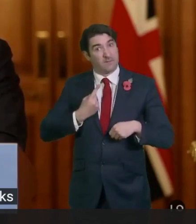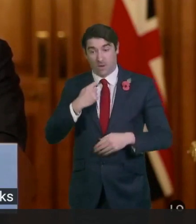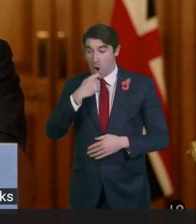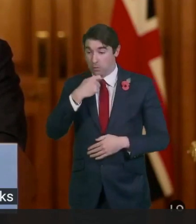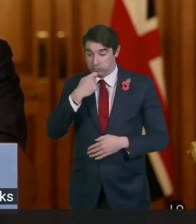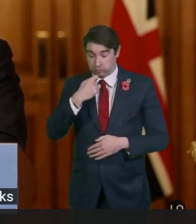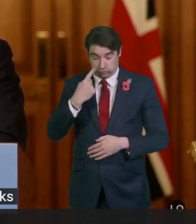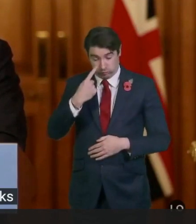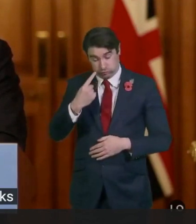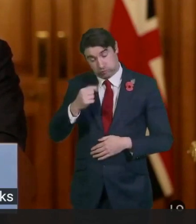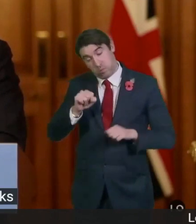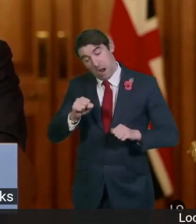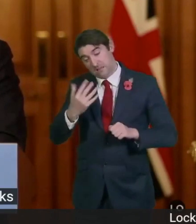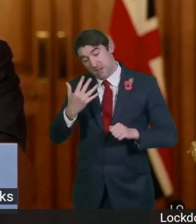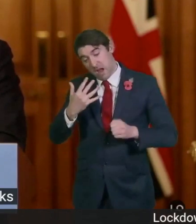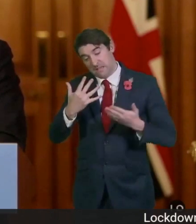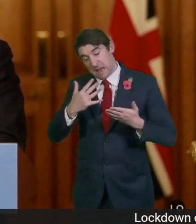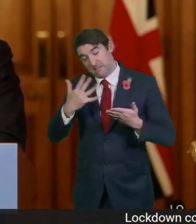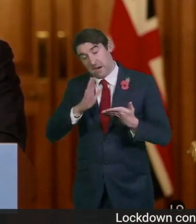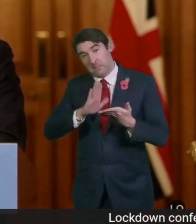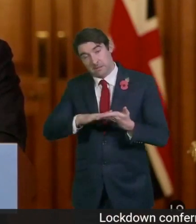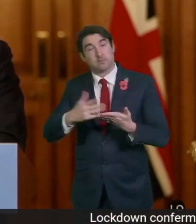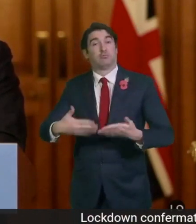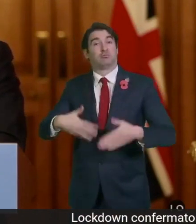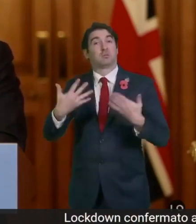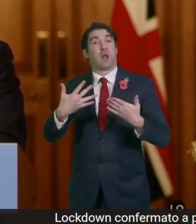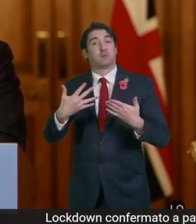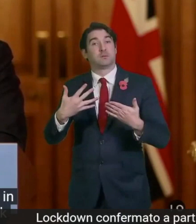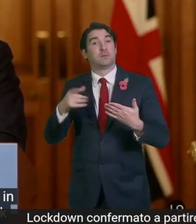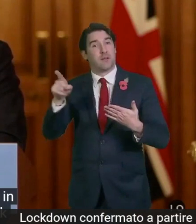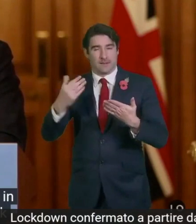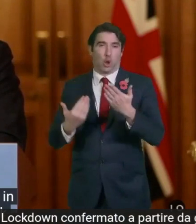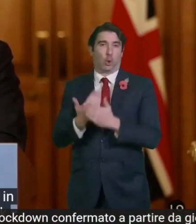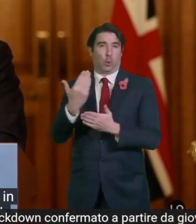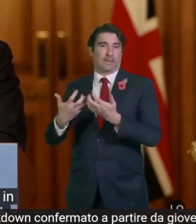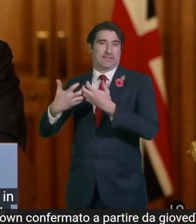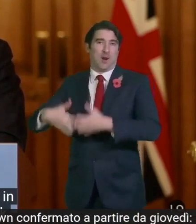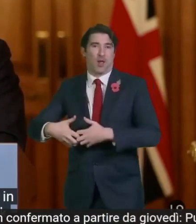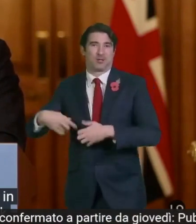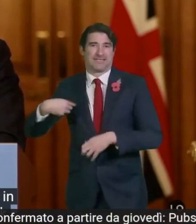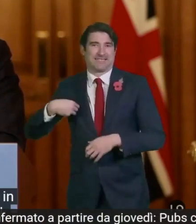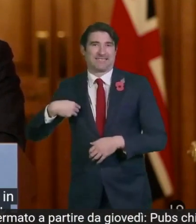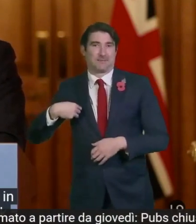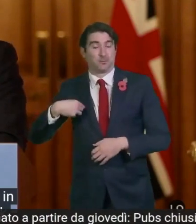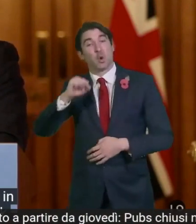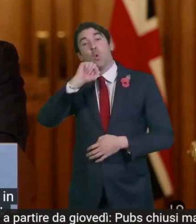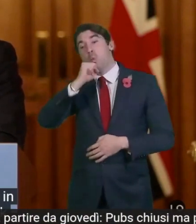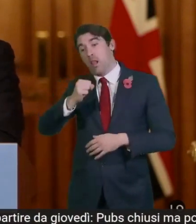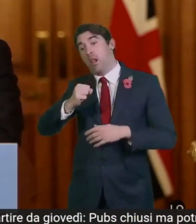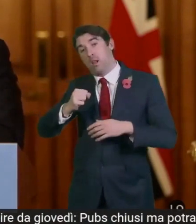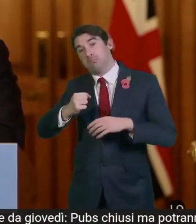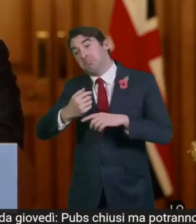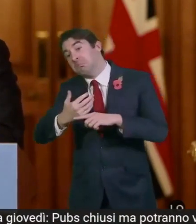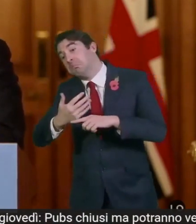days, weeks, we plan a steady but massive expansion in the deployment of these